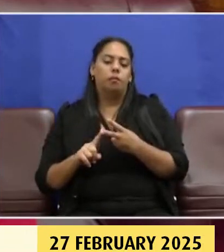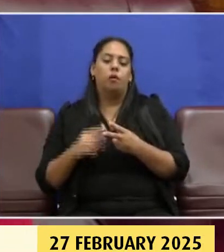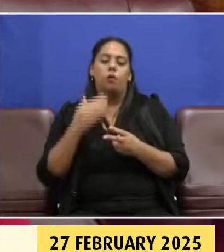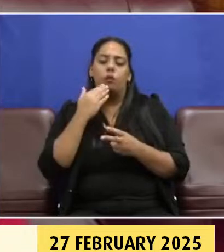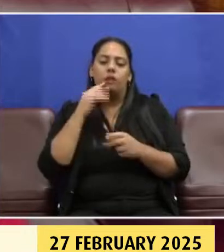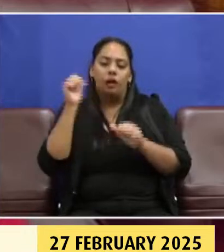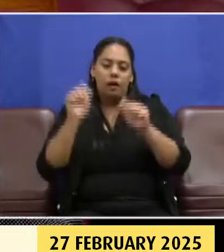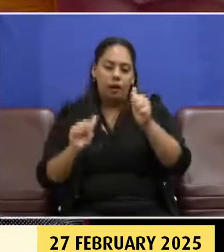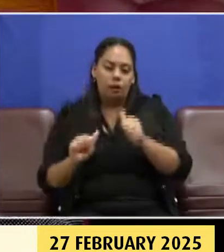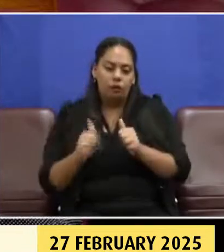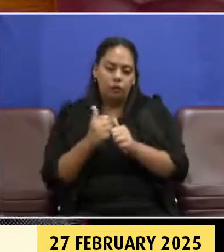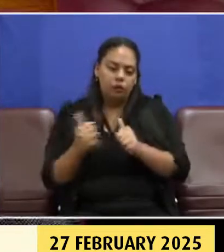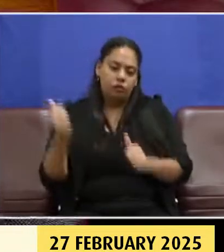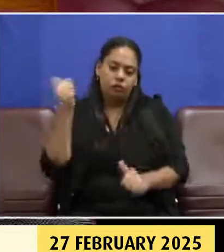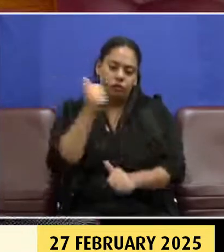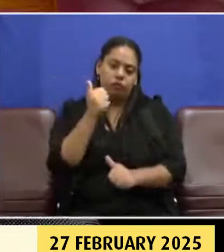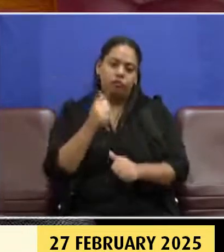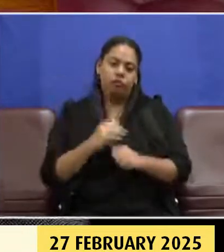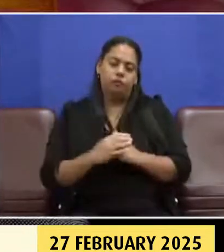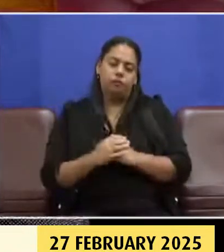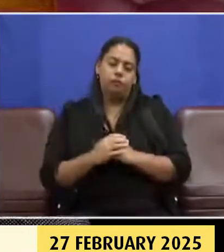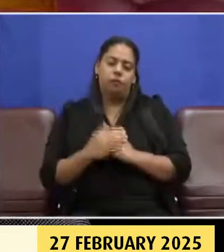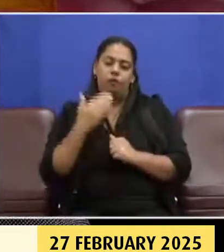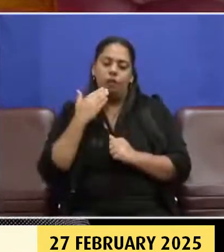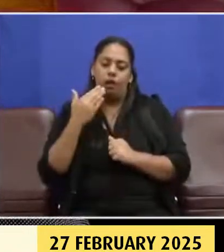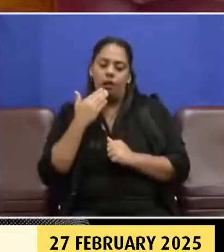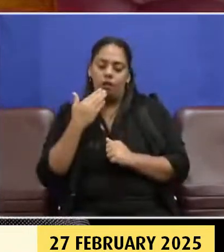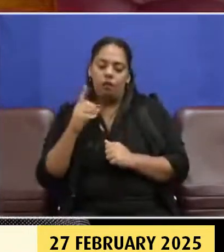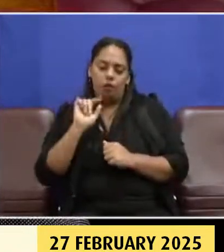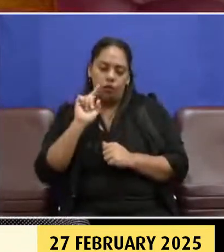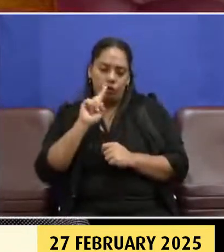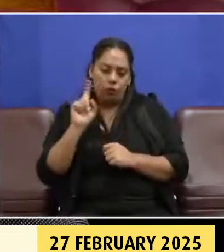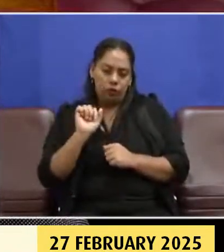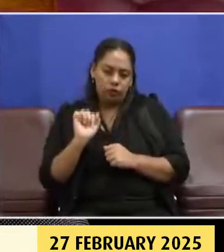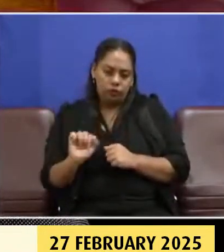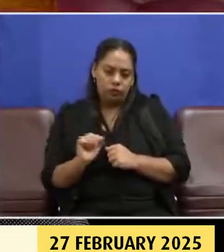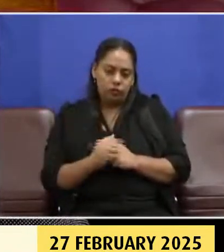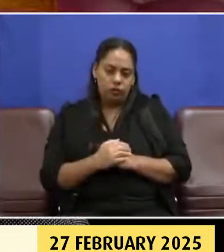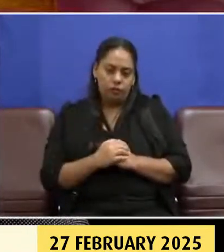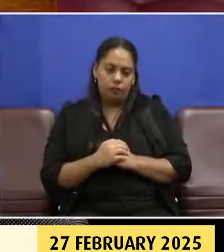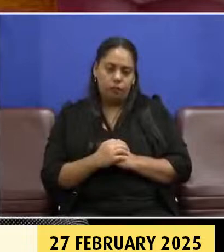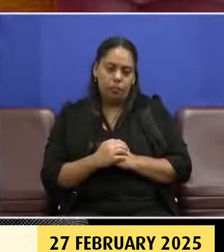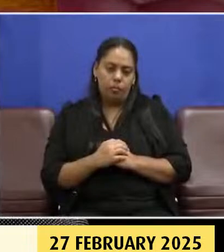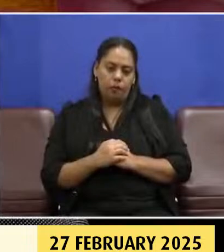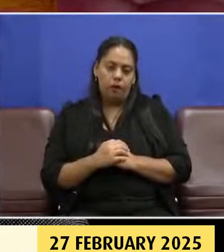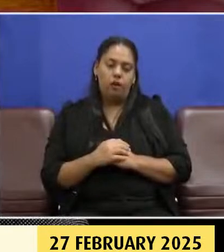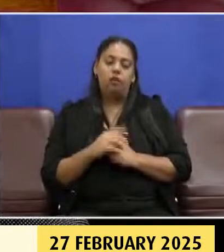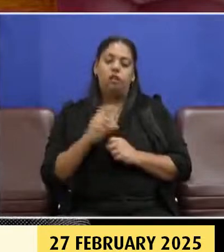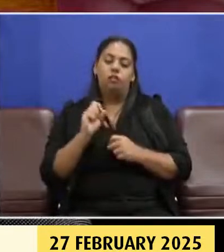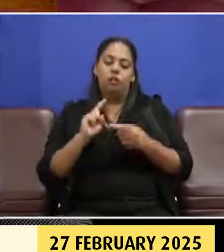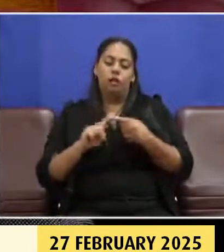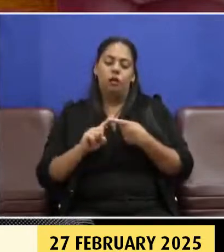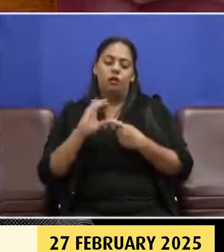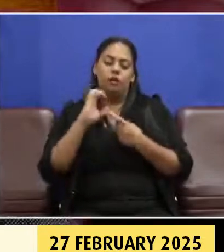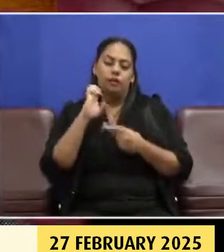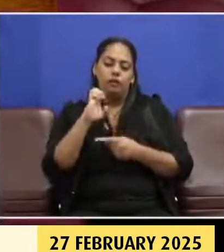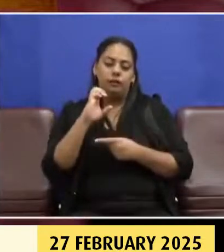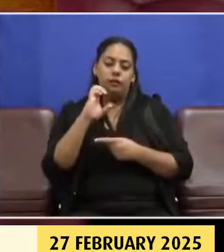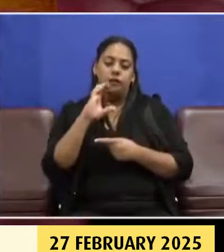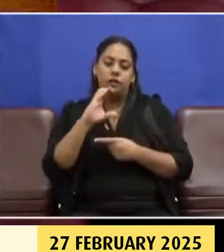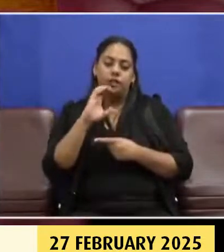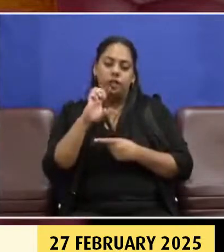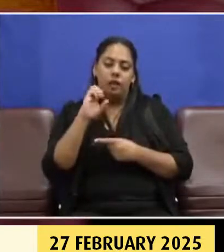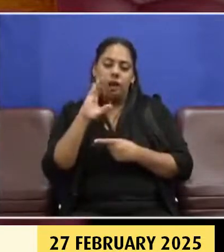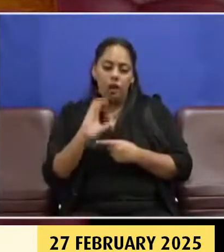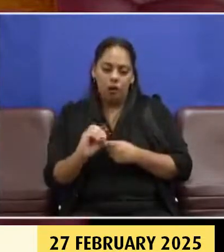Thanks. Thanks, Sihlonzi, for your question. So it would be the CEO, the